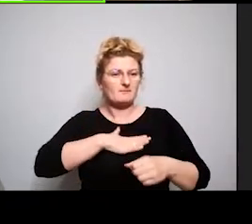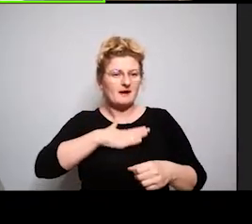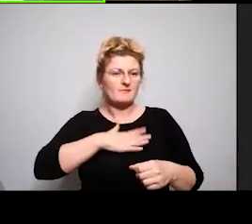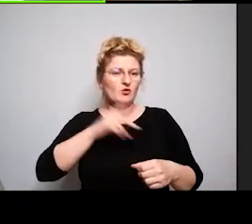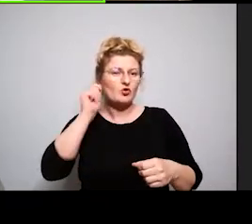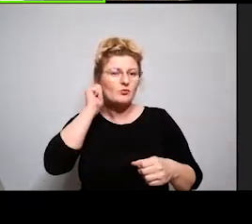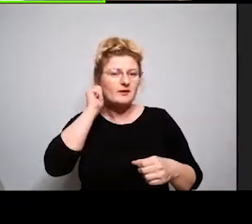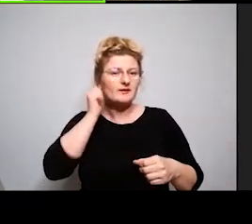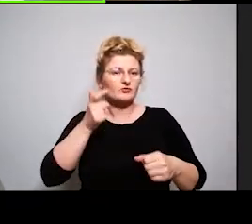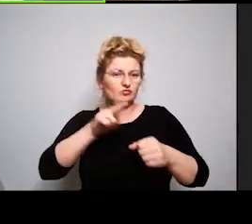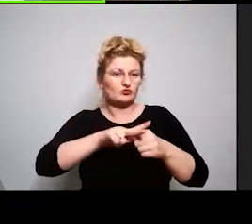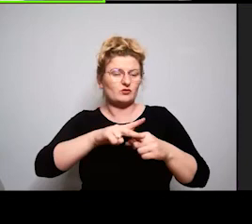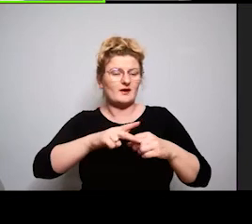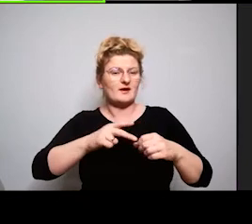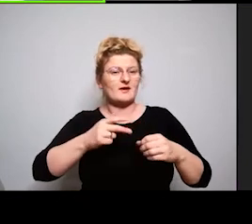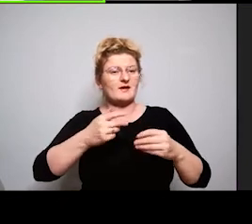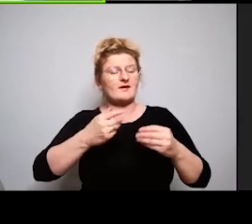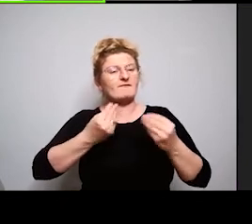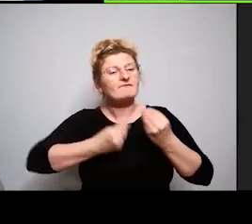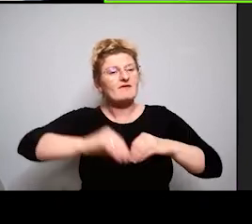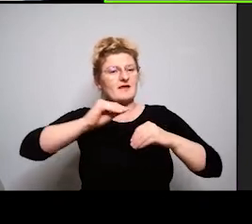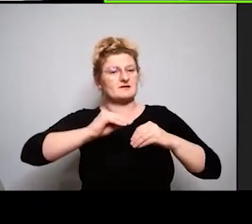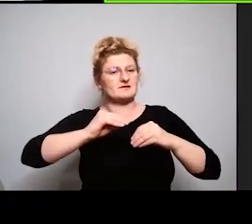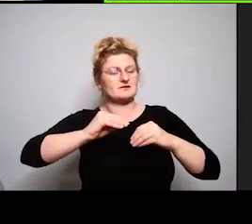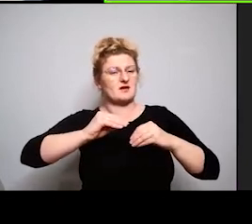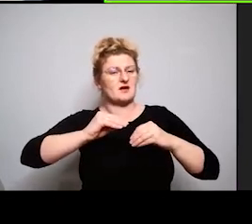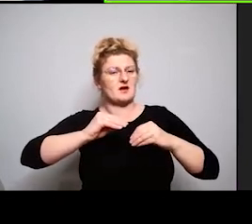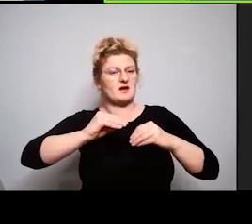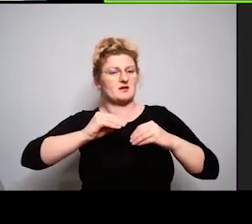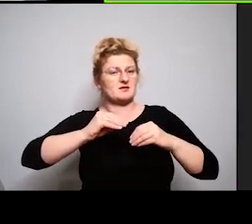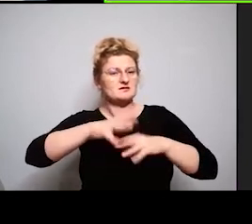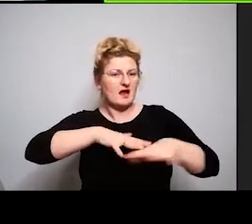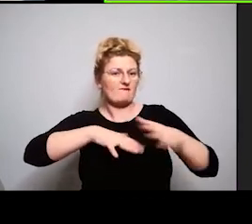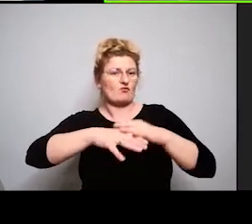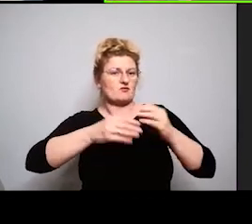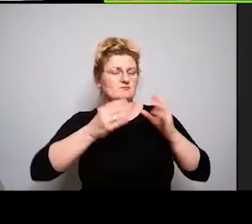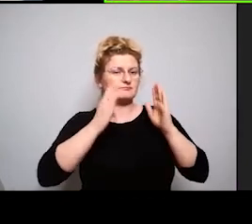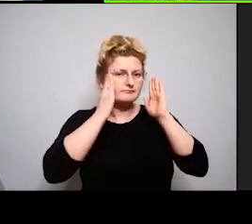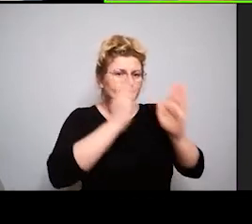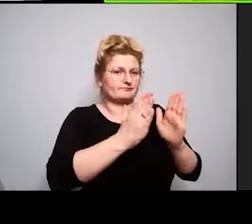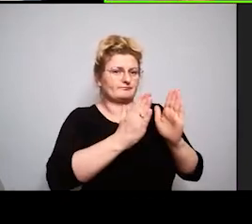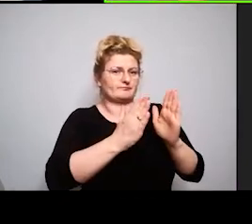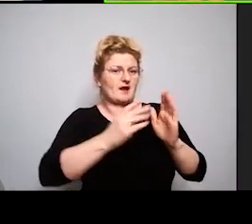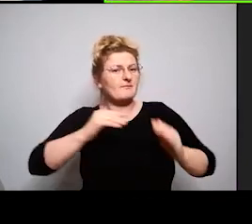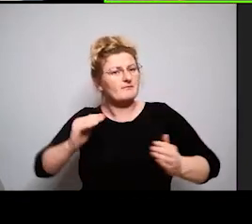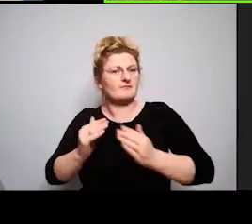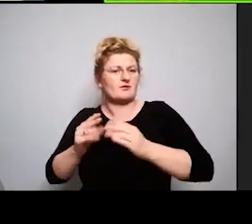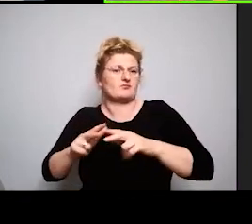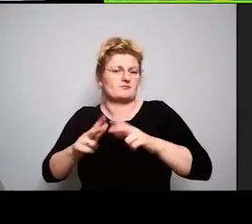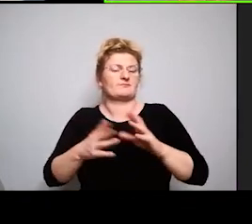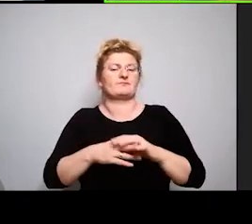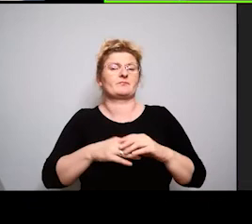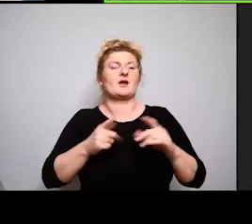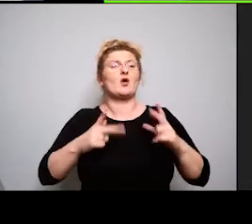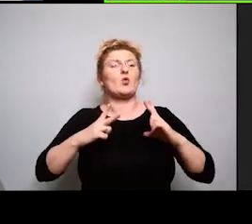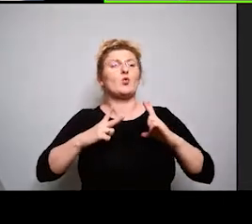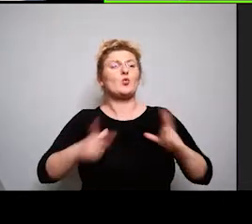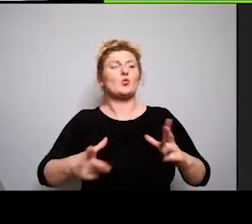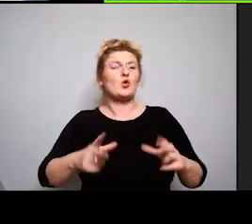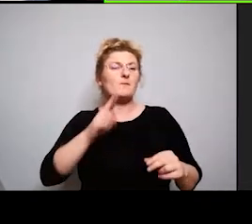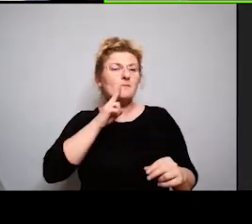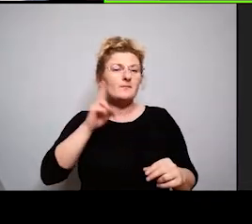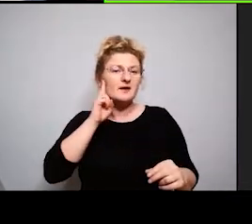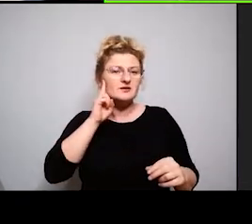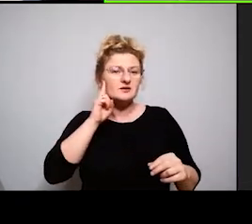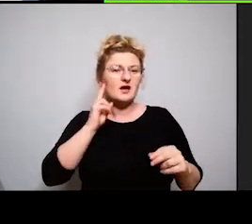It changed, and now we have, but the duration is shorter, right? Yeah, of course. So let me tell you something, and I